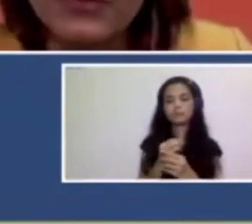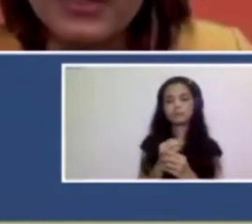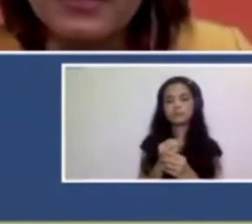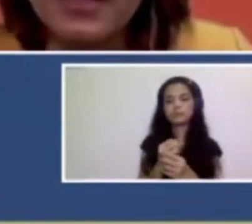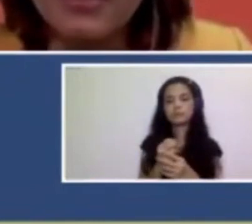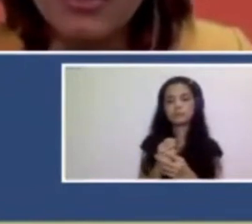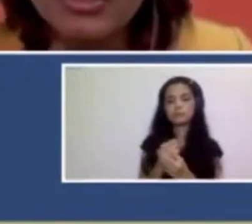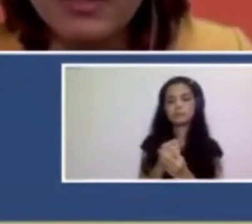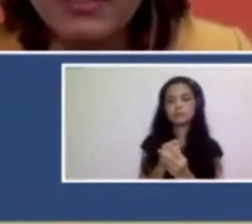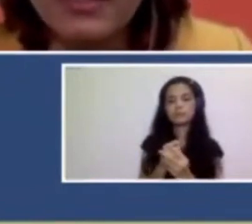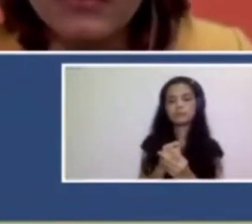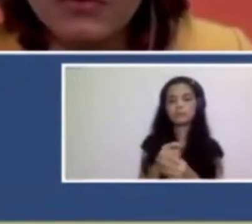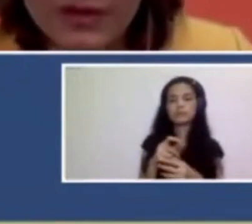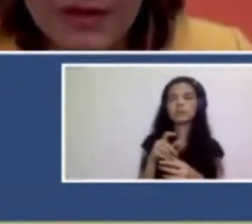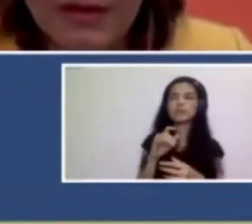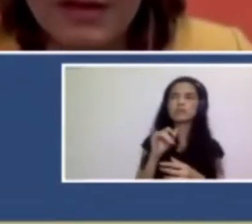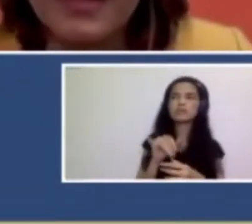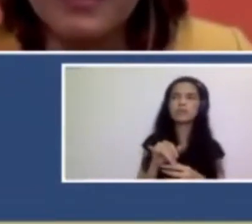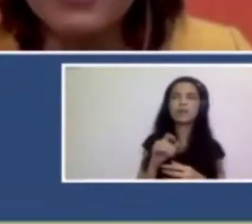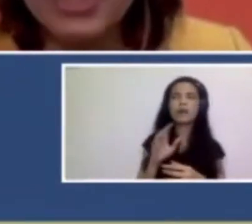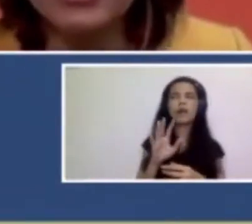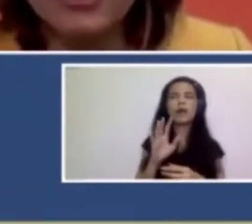it's culturally rooted,